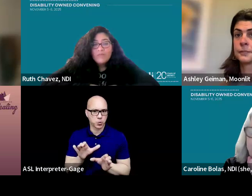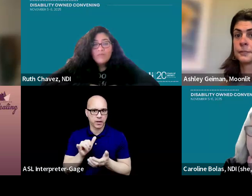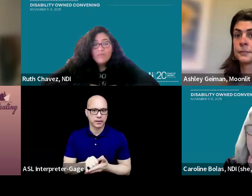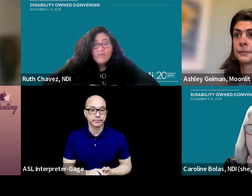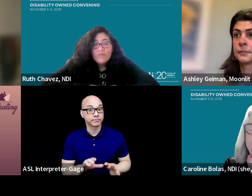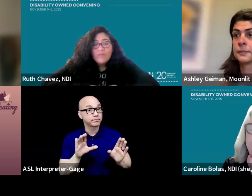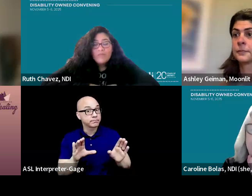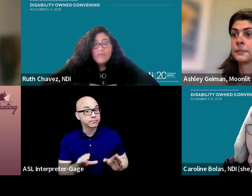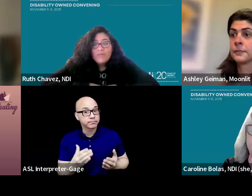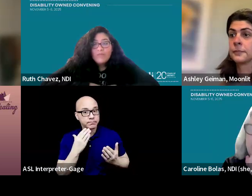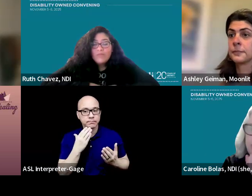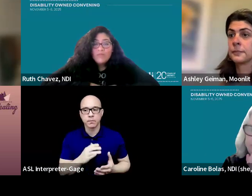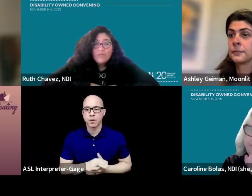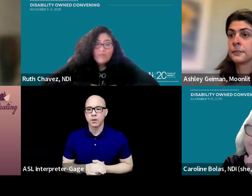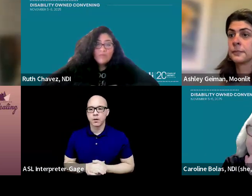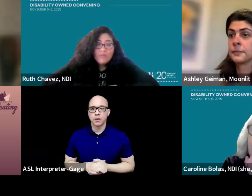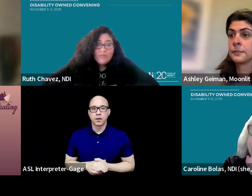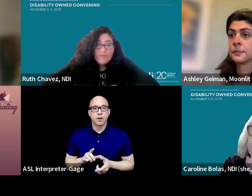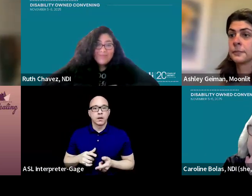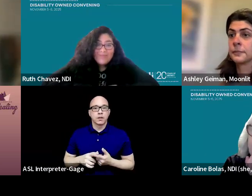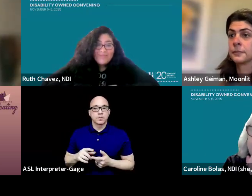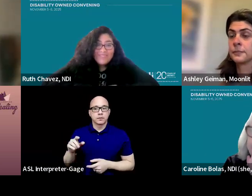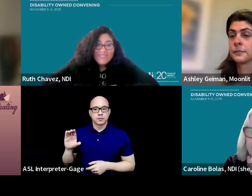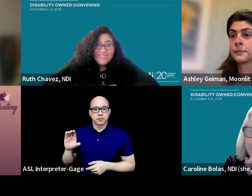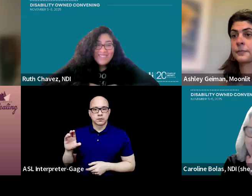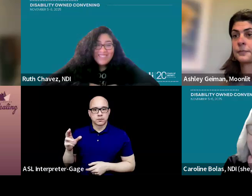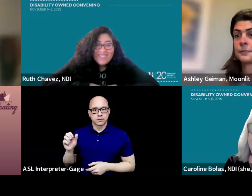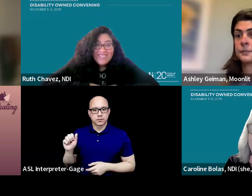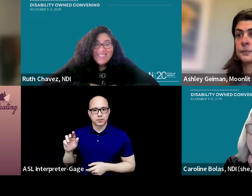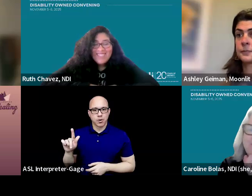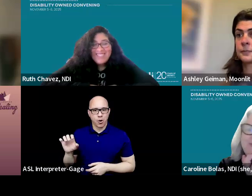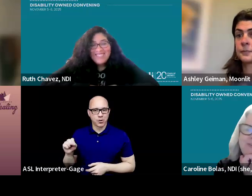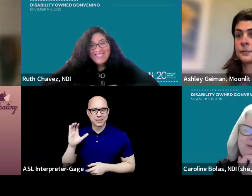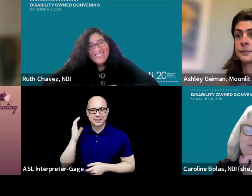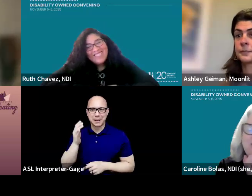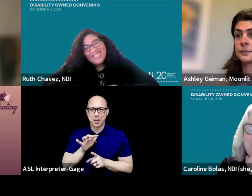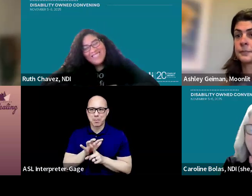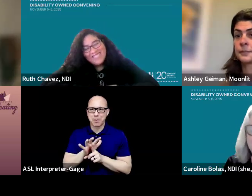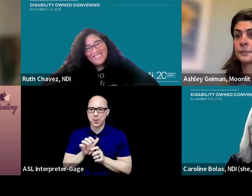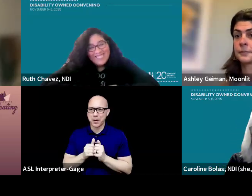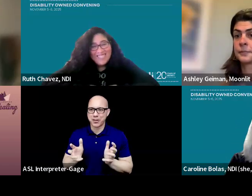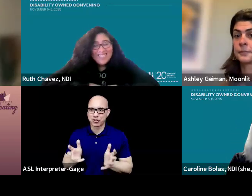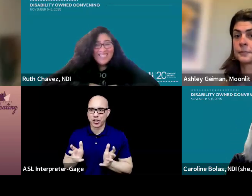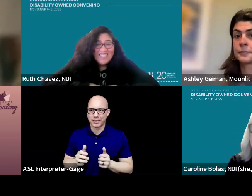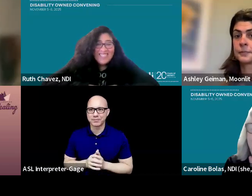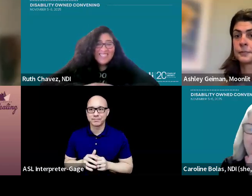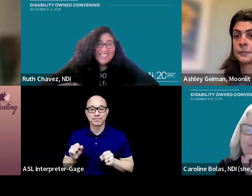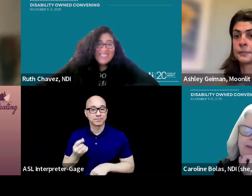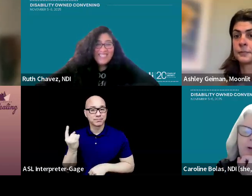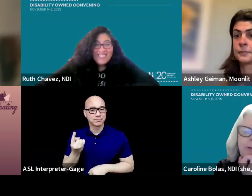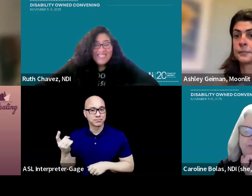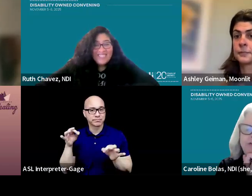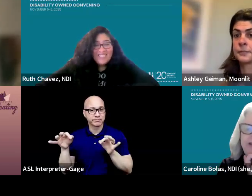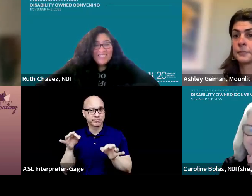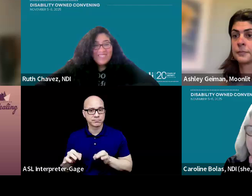Excellent, thank you. And then Charles seems quite a popular chap. So can anyone talk us through about how